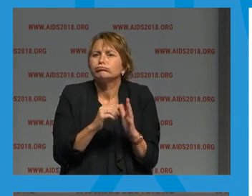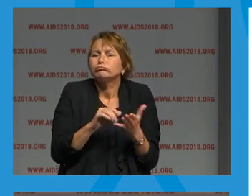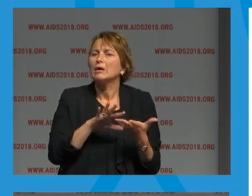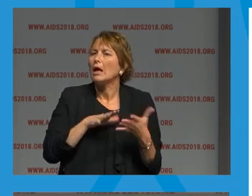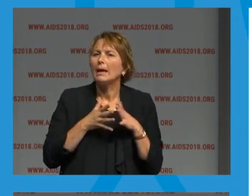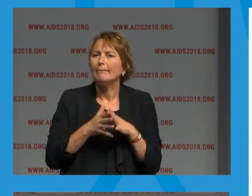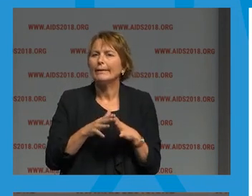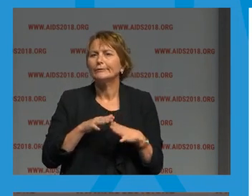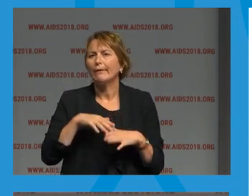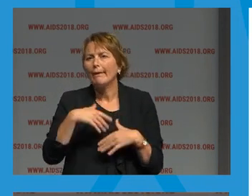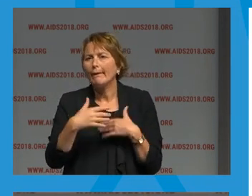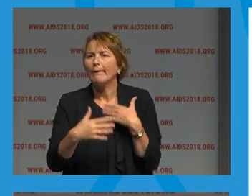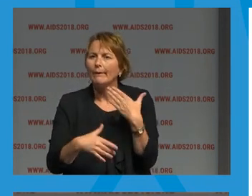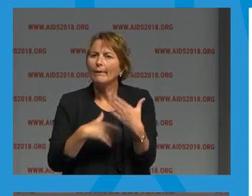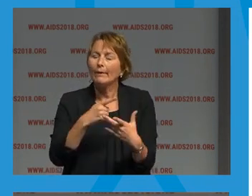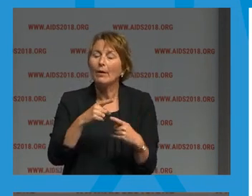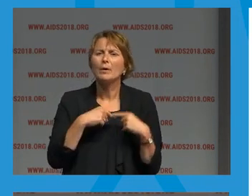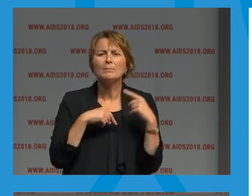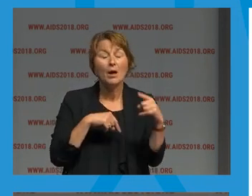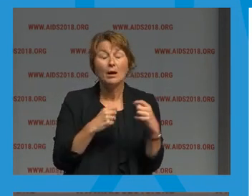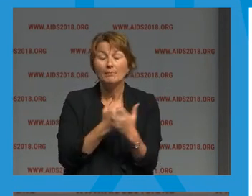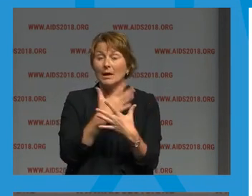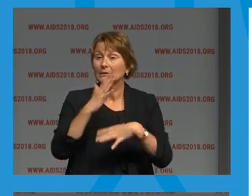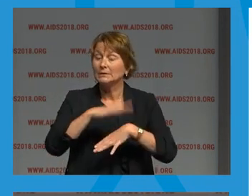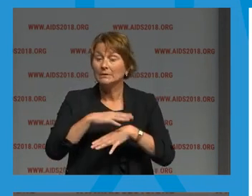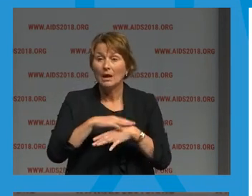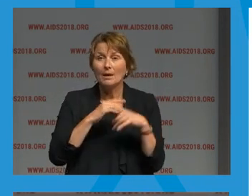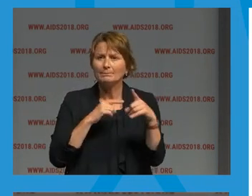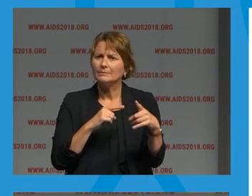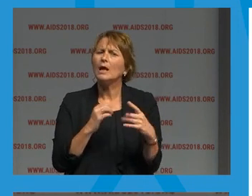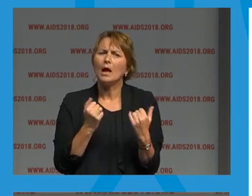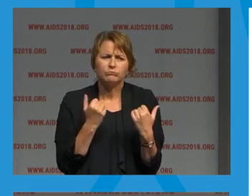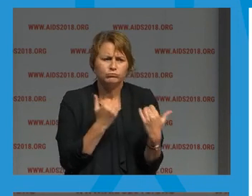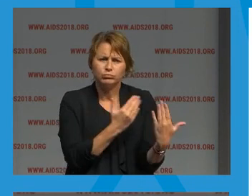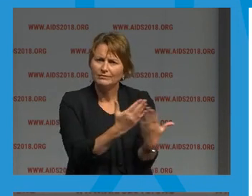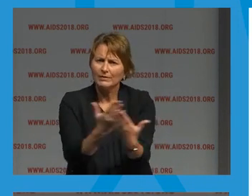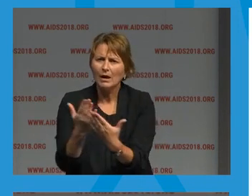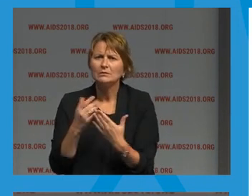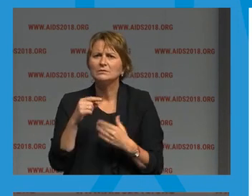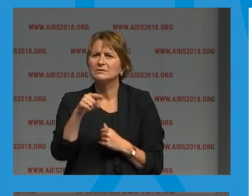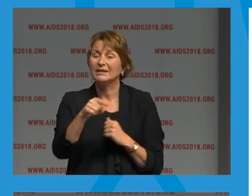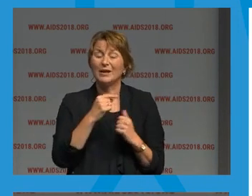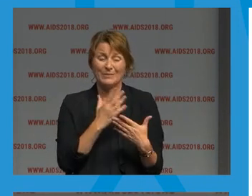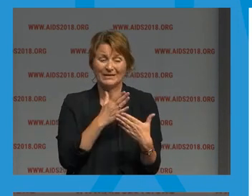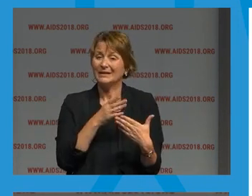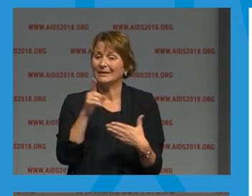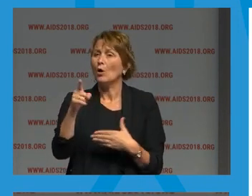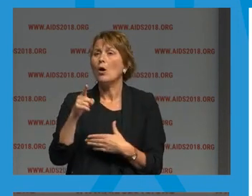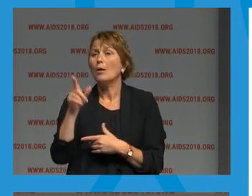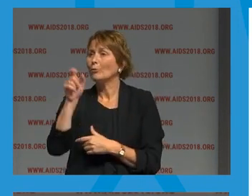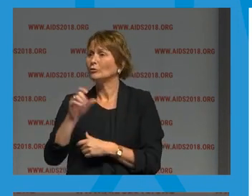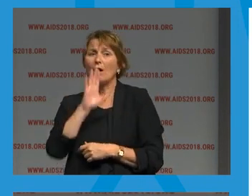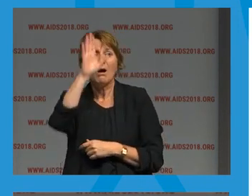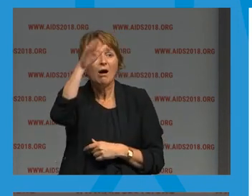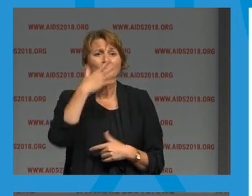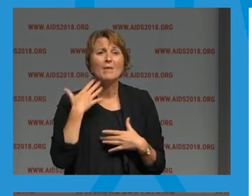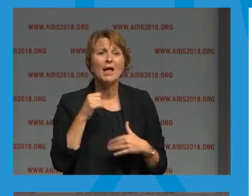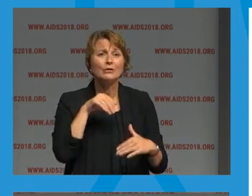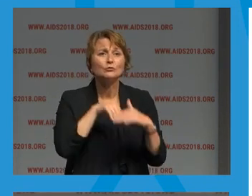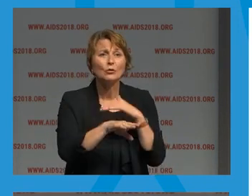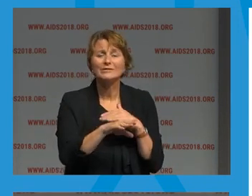formal and informal level that are provide a significant barrier to access to health services. There